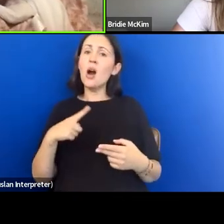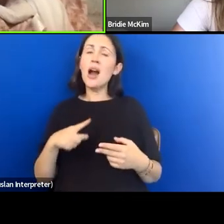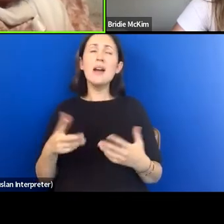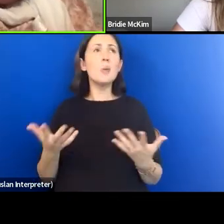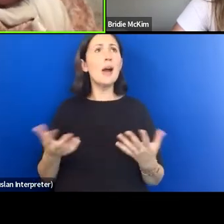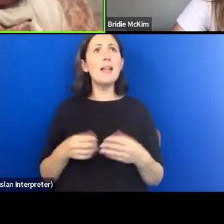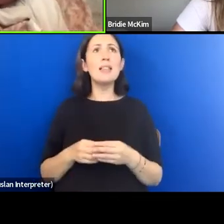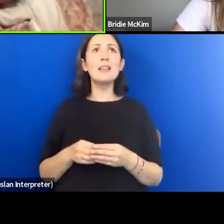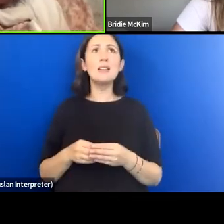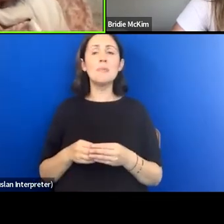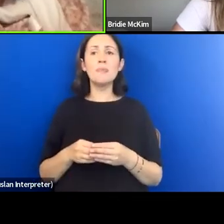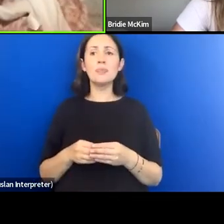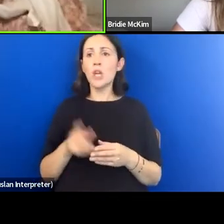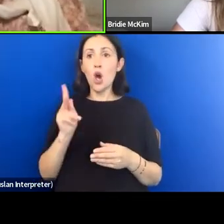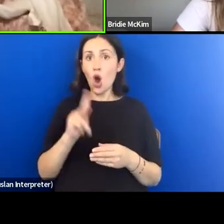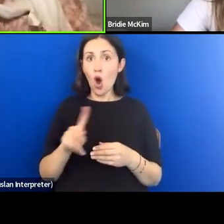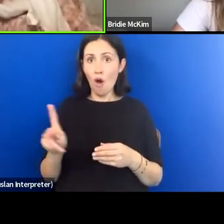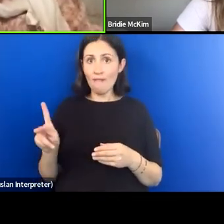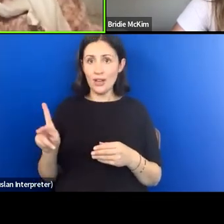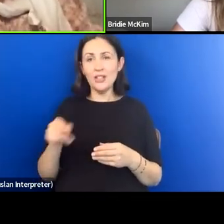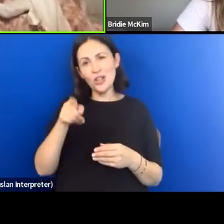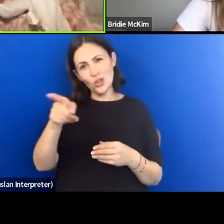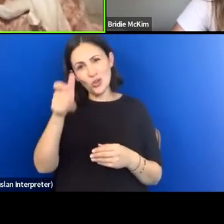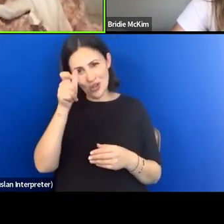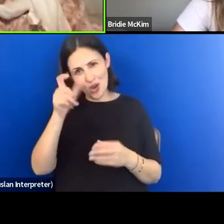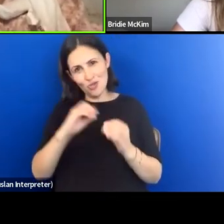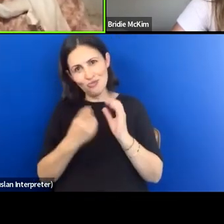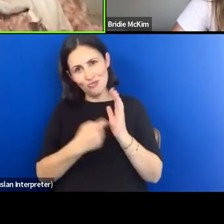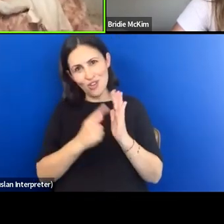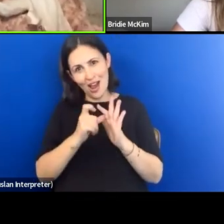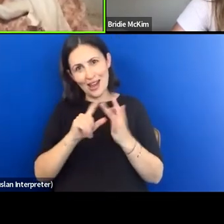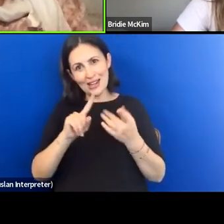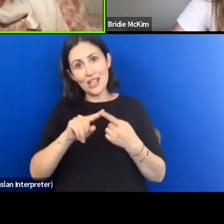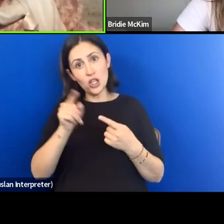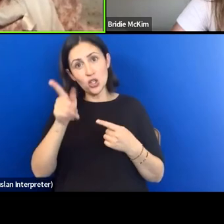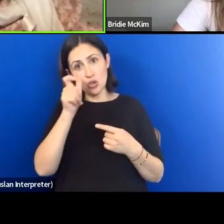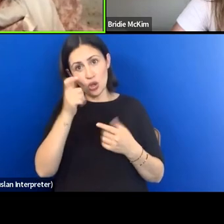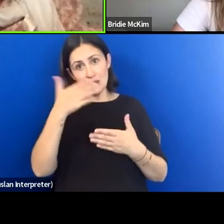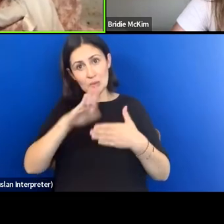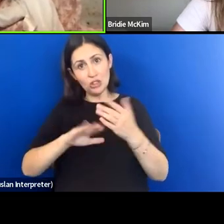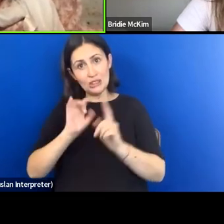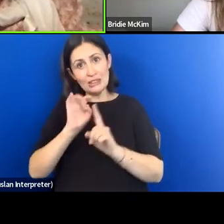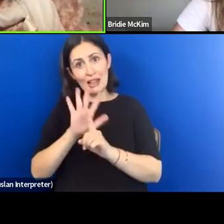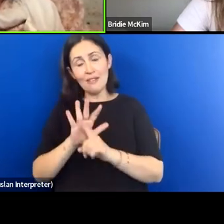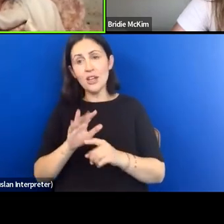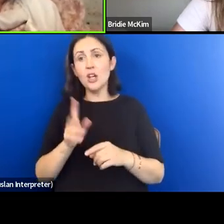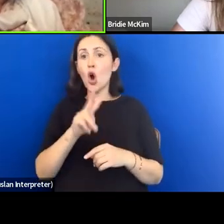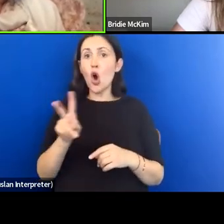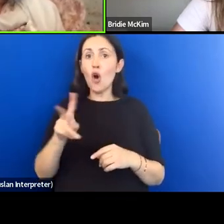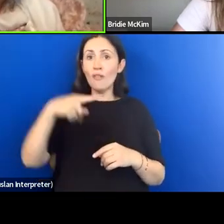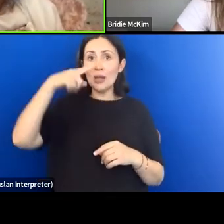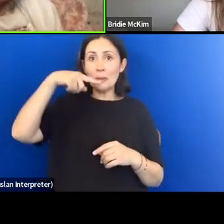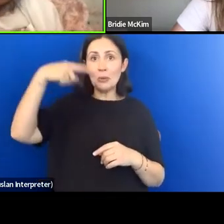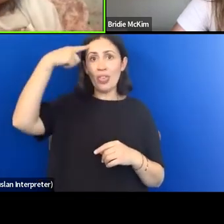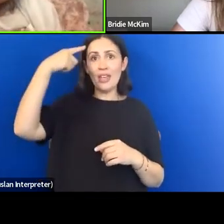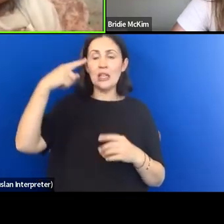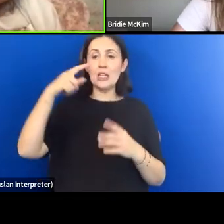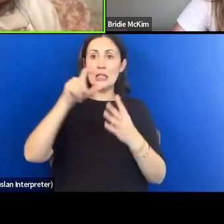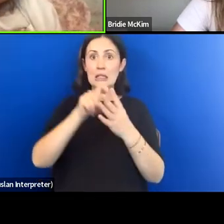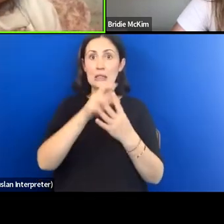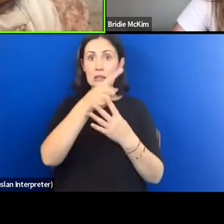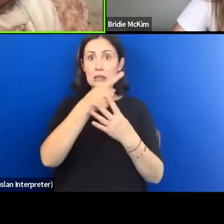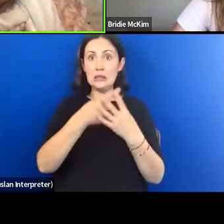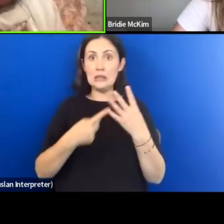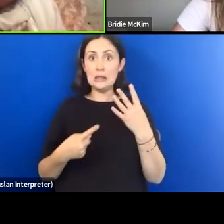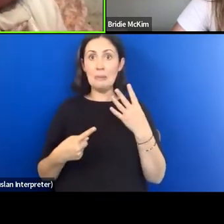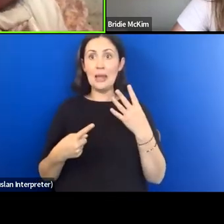so often, and you know this, Bridie, we see disability as something that